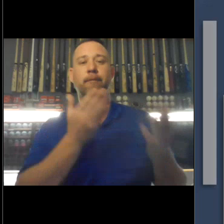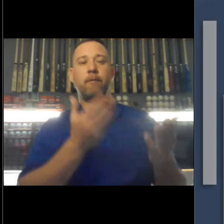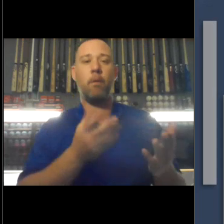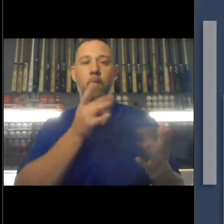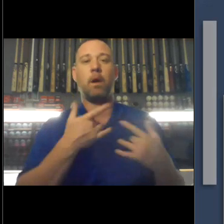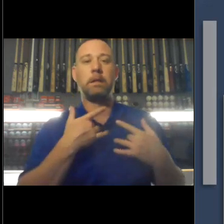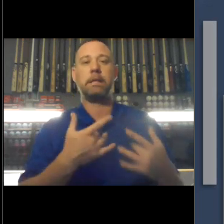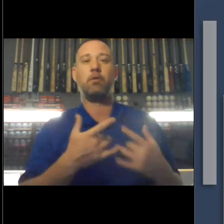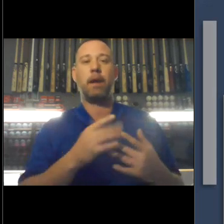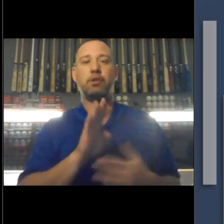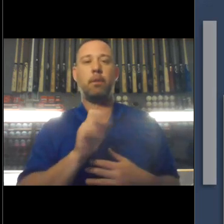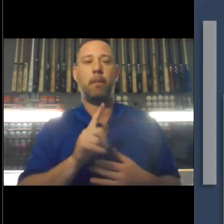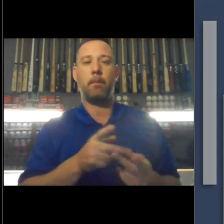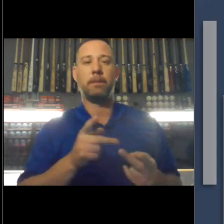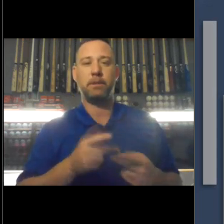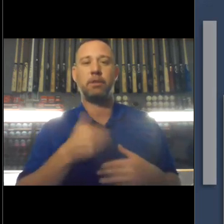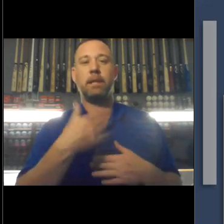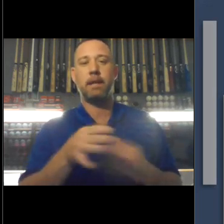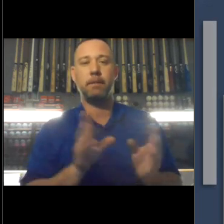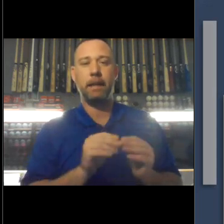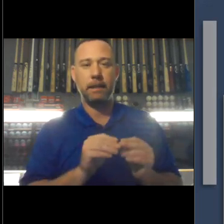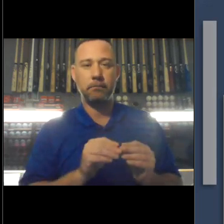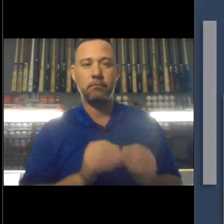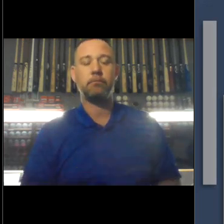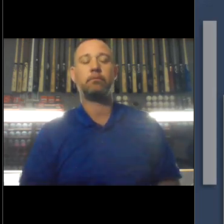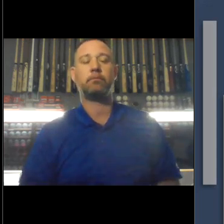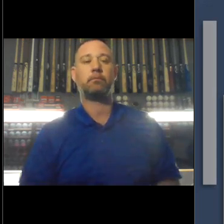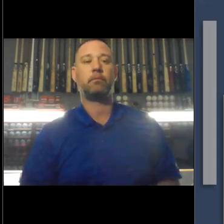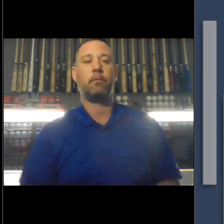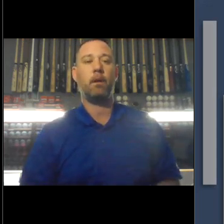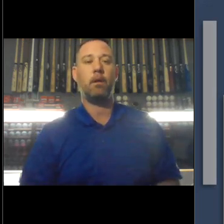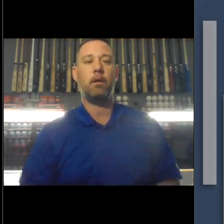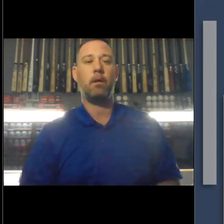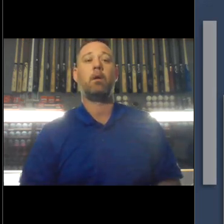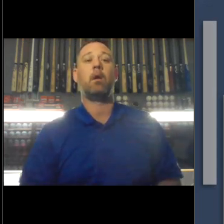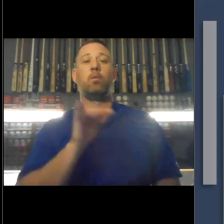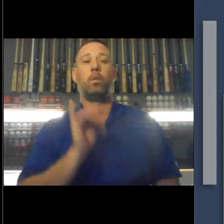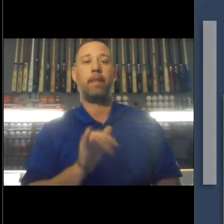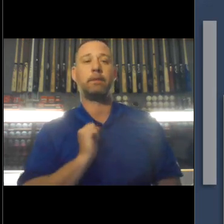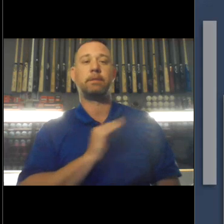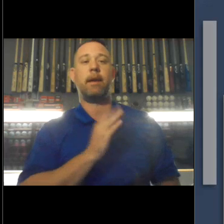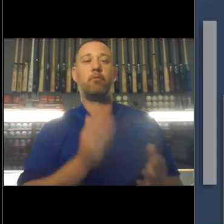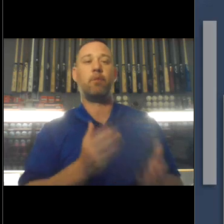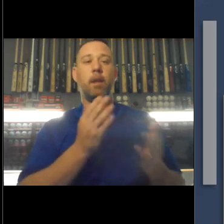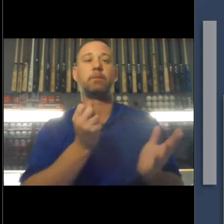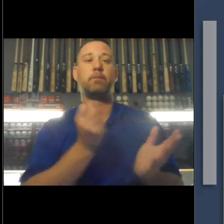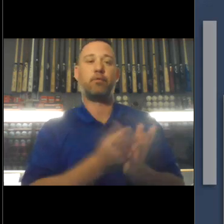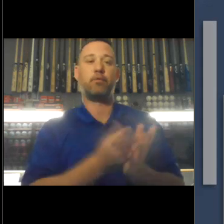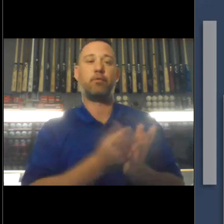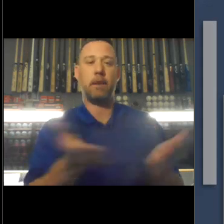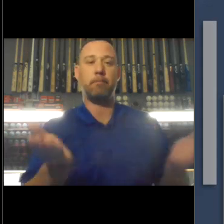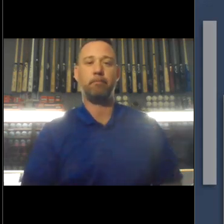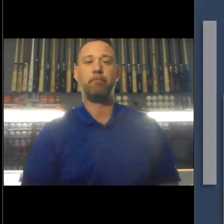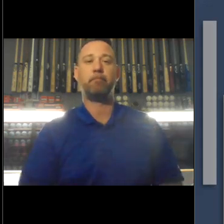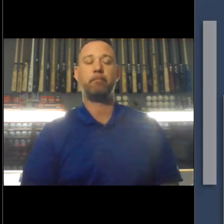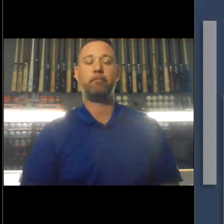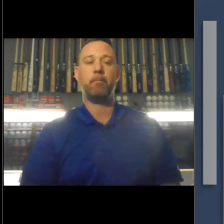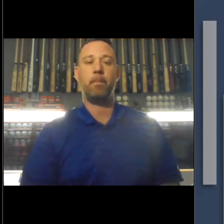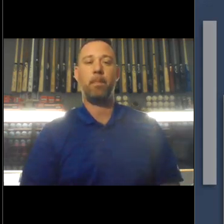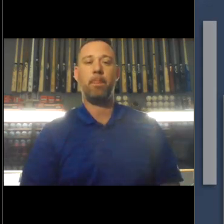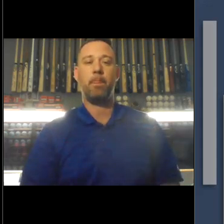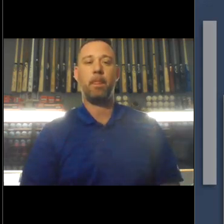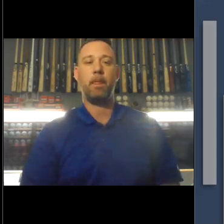consideration bill positions at our next meeting. And with that, staff recommends you approve this item. Justin,